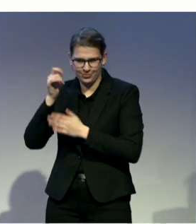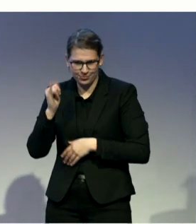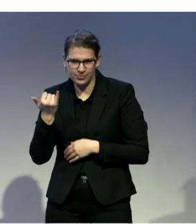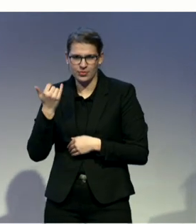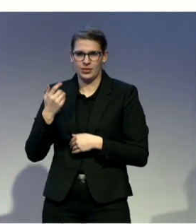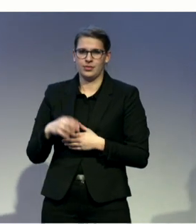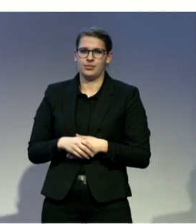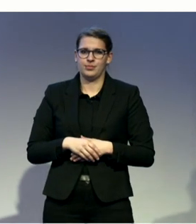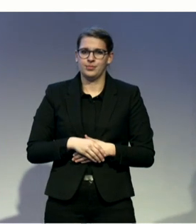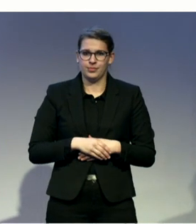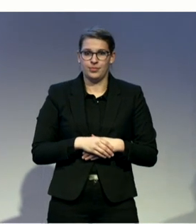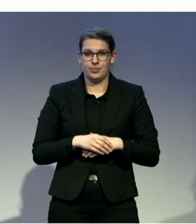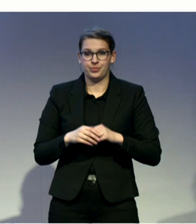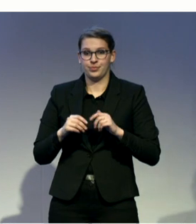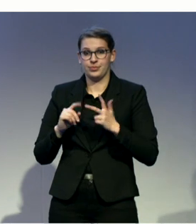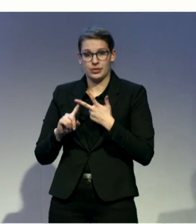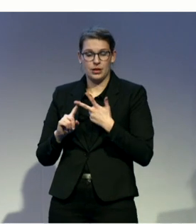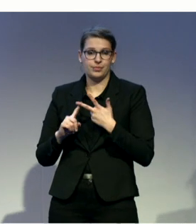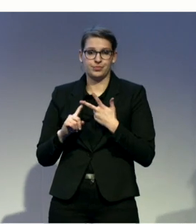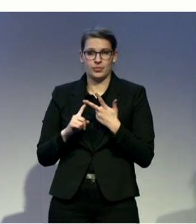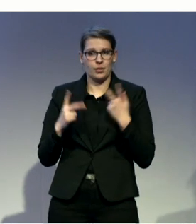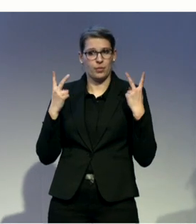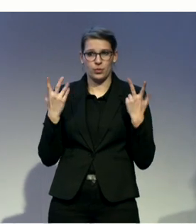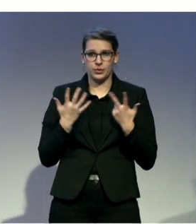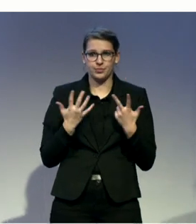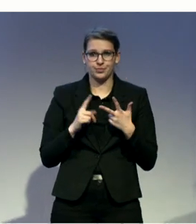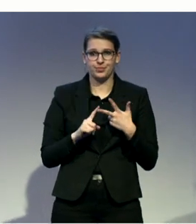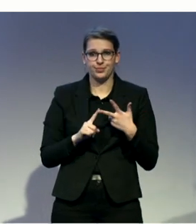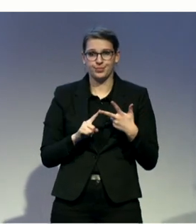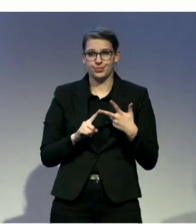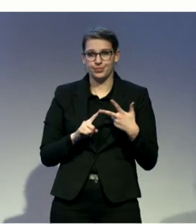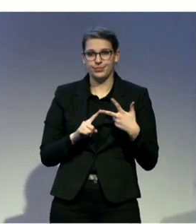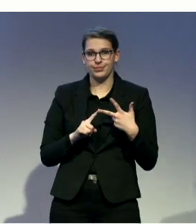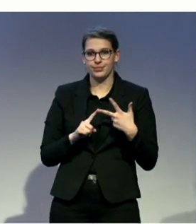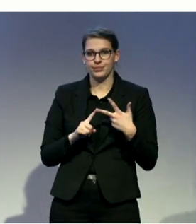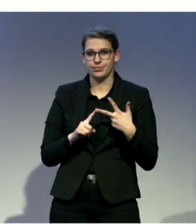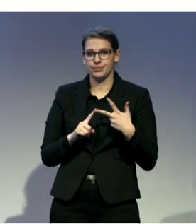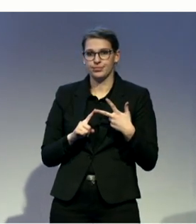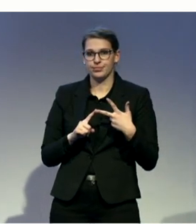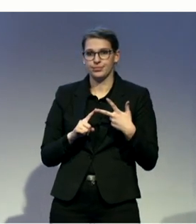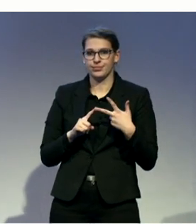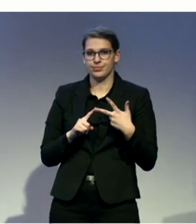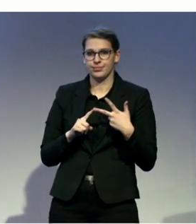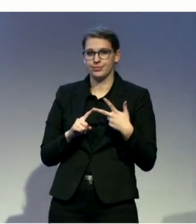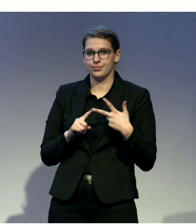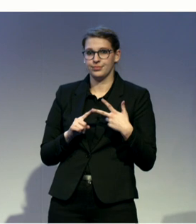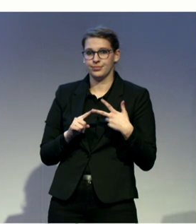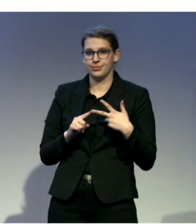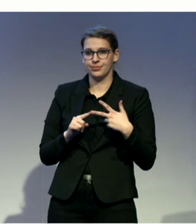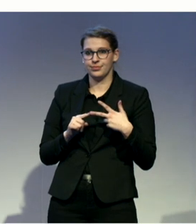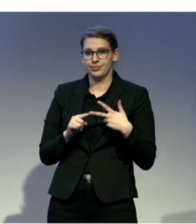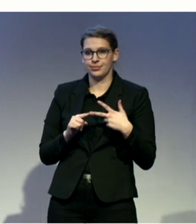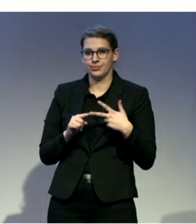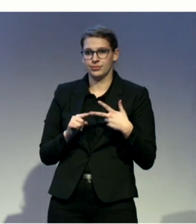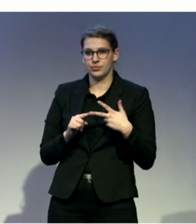third aspect is related with the importance of the roots. We realize that people are blocked in